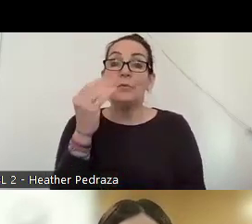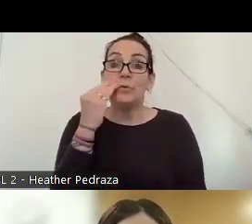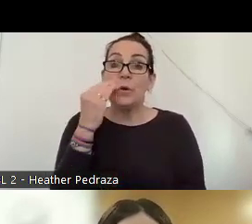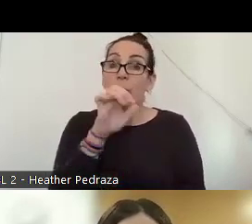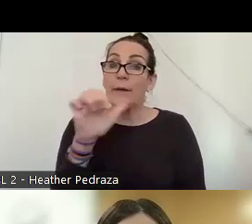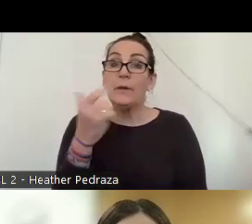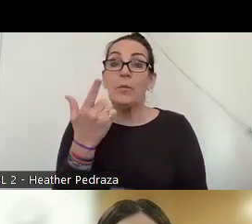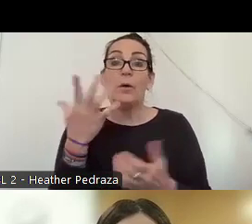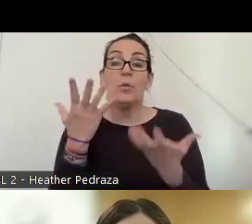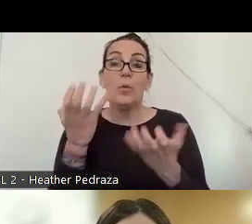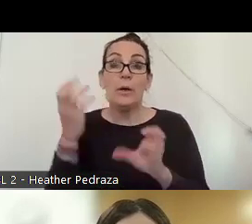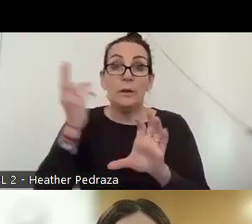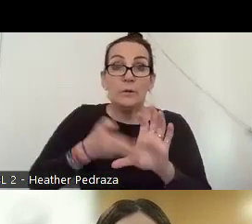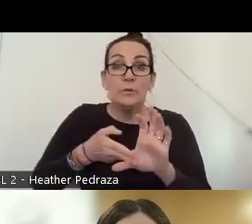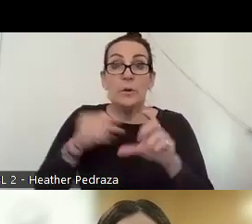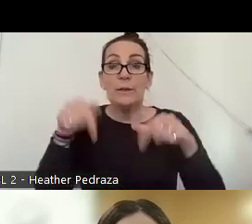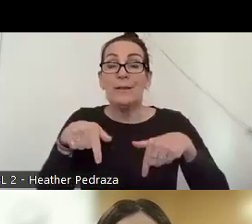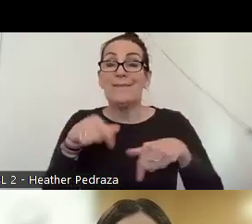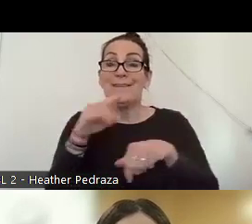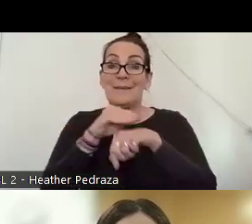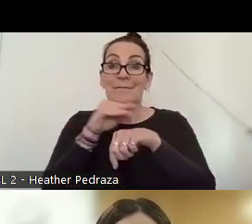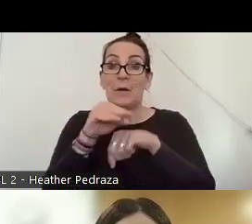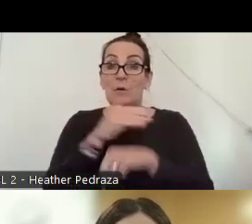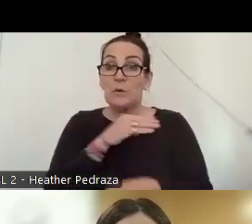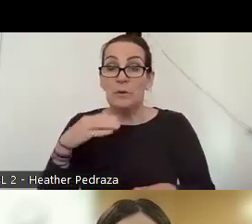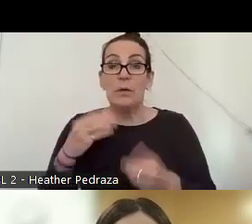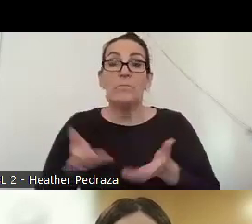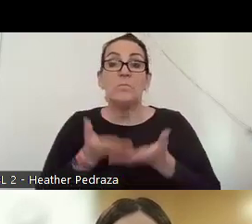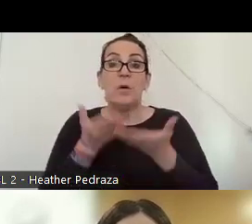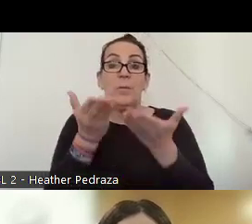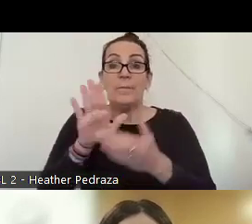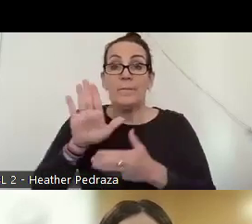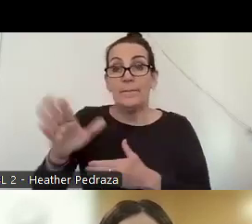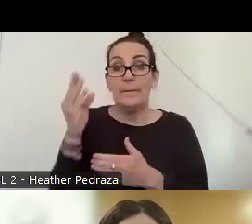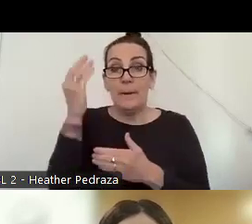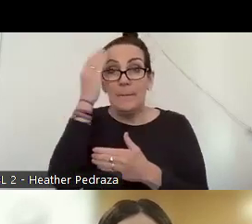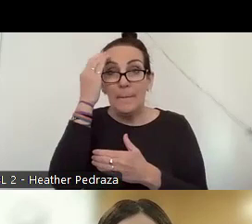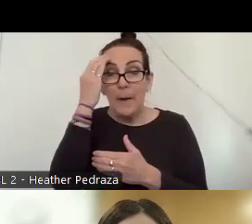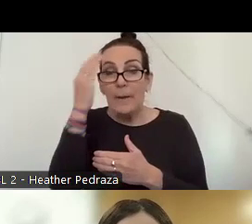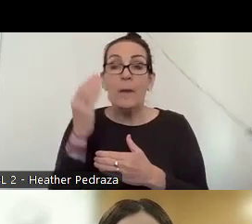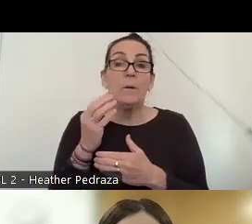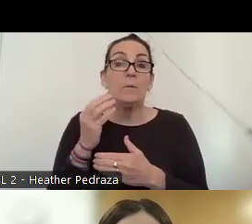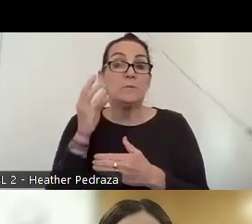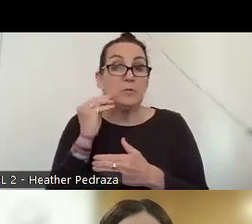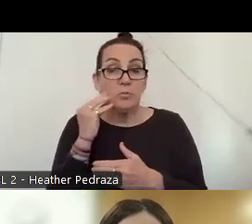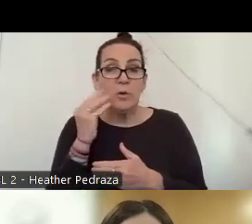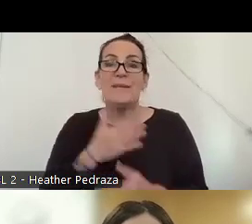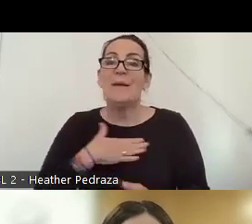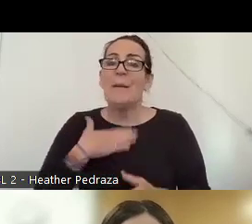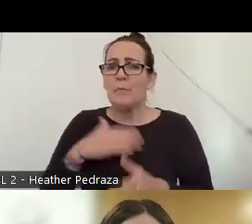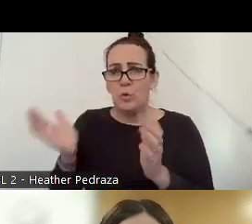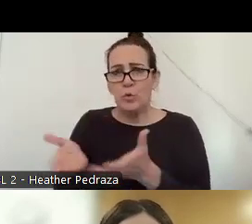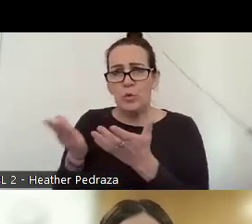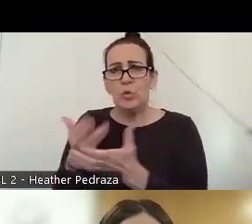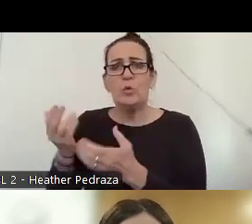joining this advisory committee and offering their knowledge, expertise, and leadership, please encourage them to apply to the committee